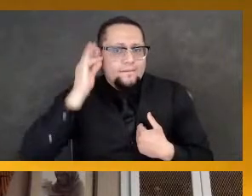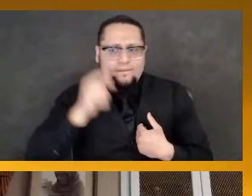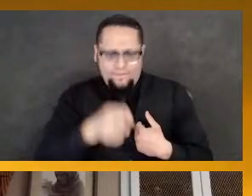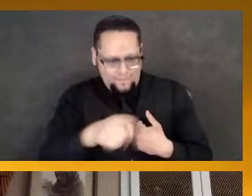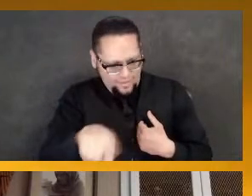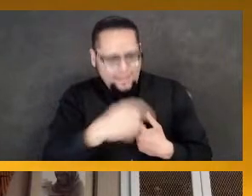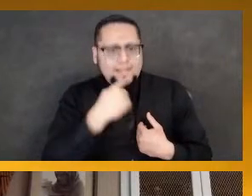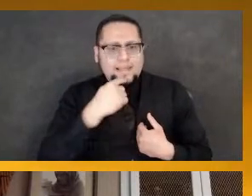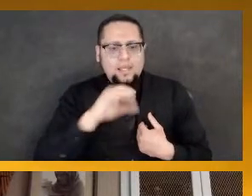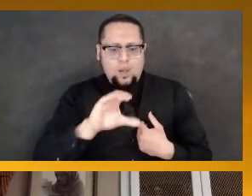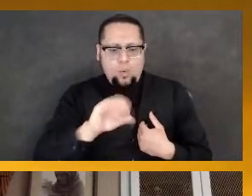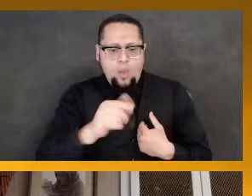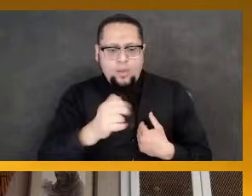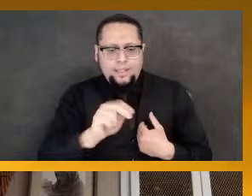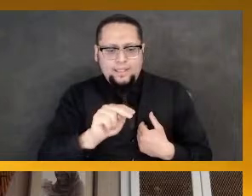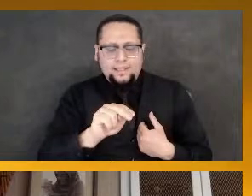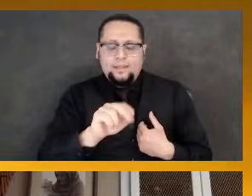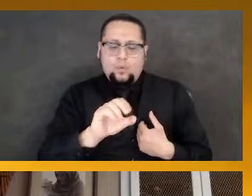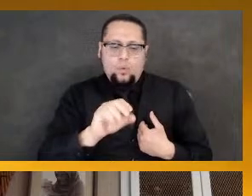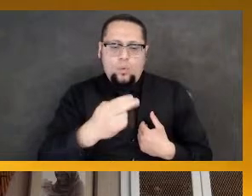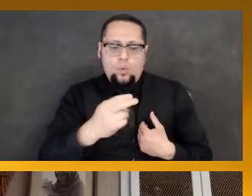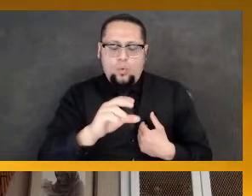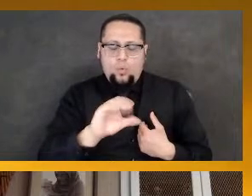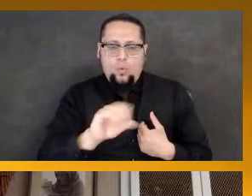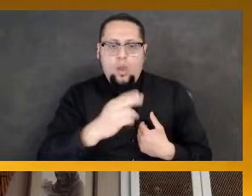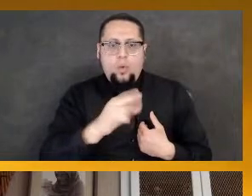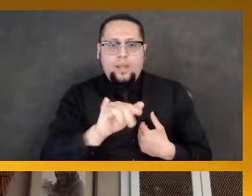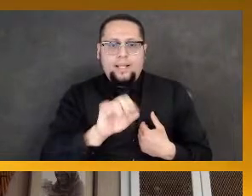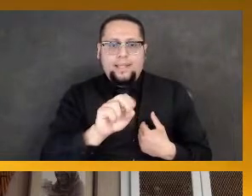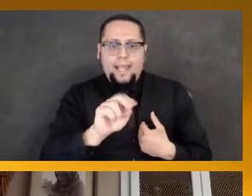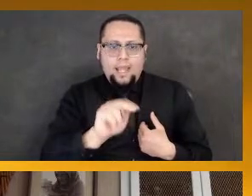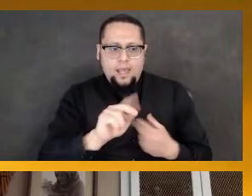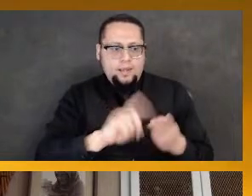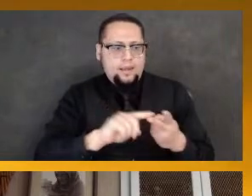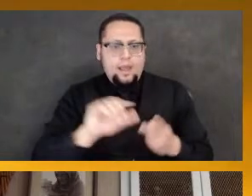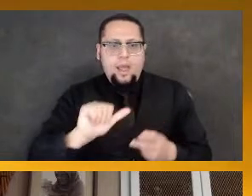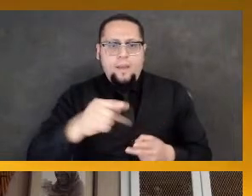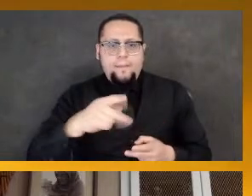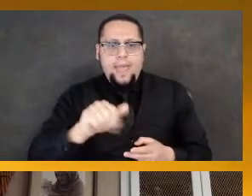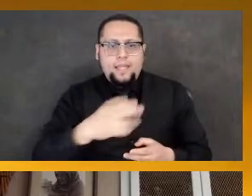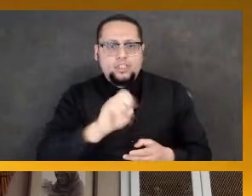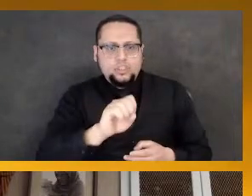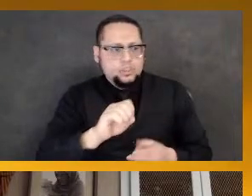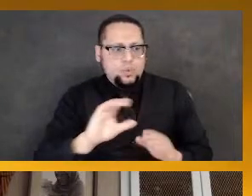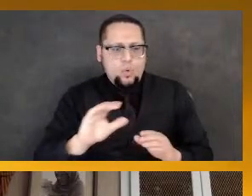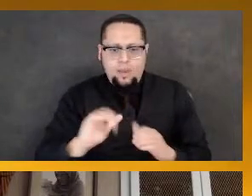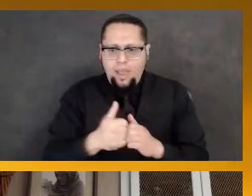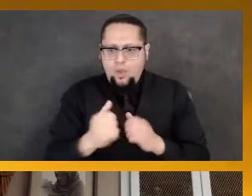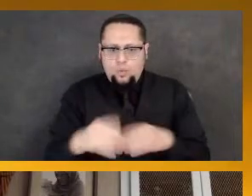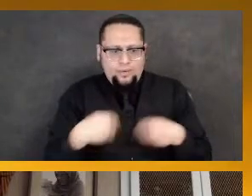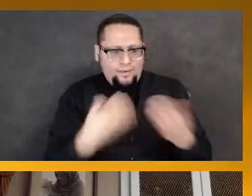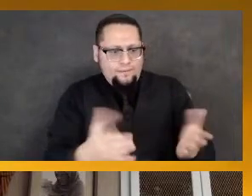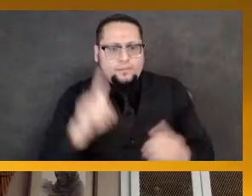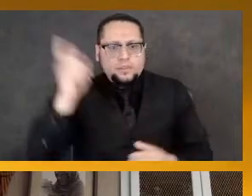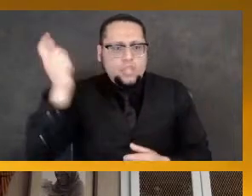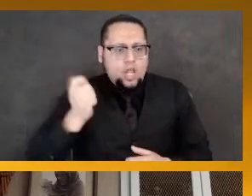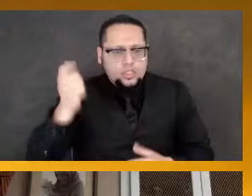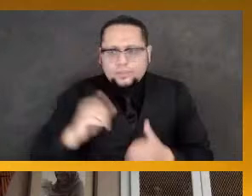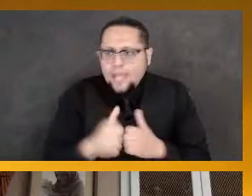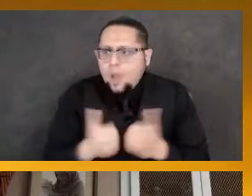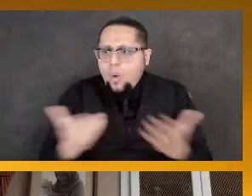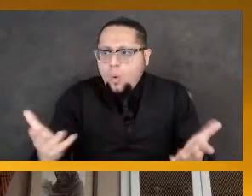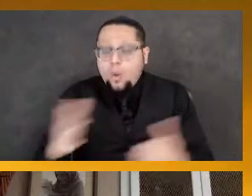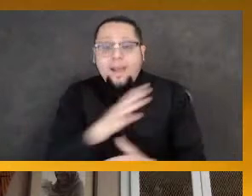Bolivarian. Well, we should talk about it. They're here, so how do we get them scholarships? And then the last thing I wanted to add